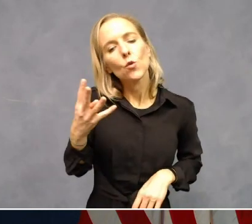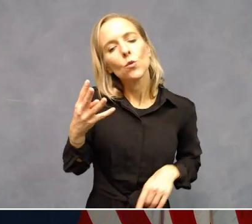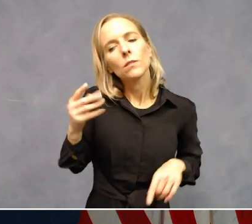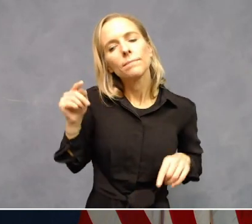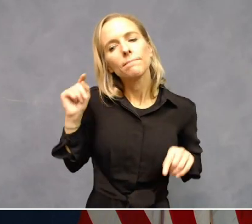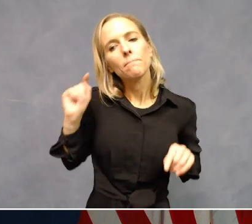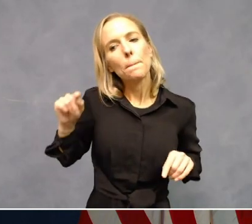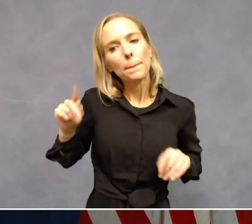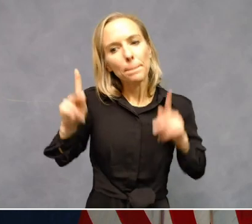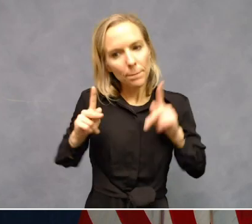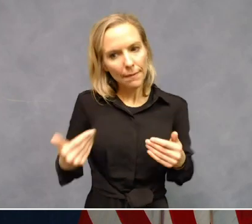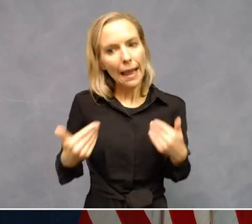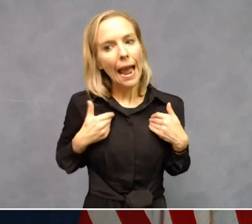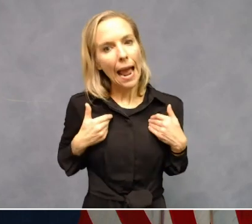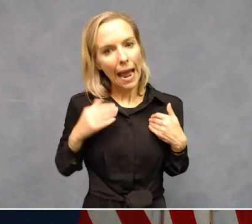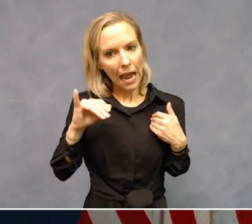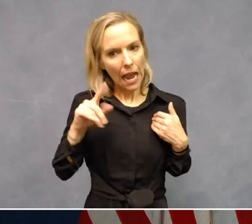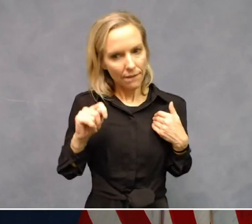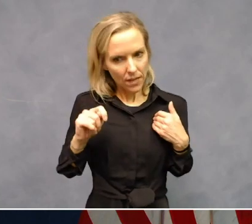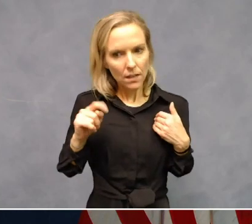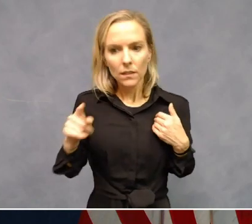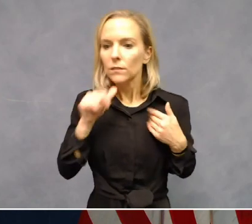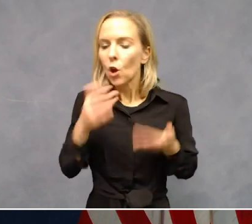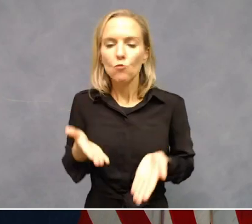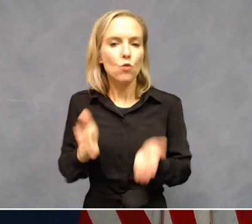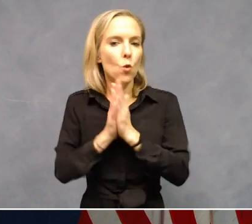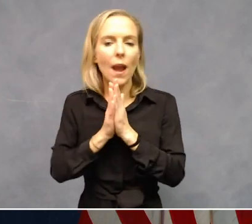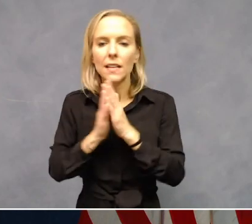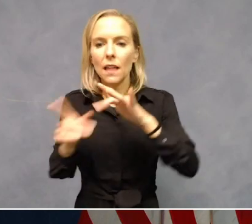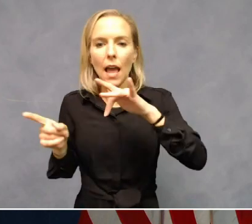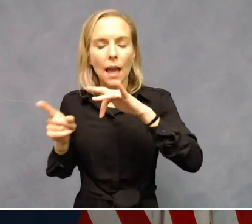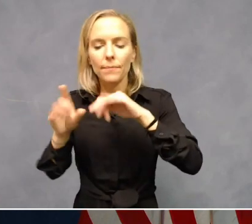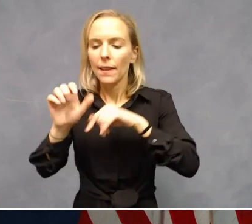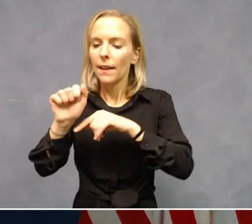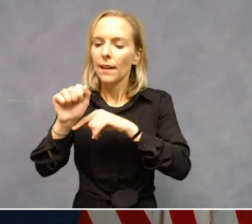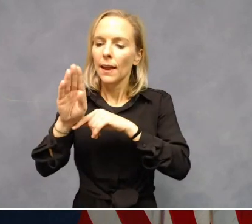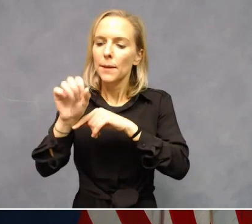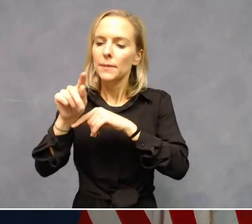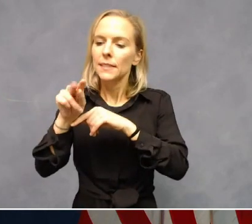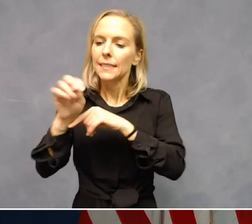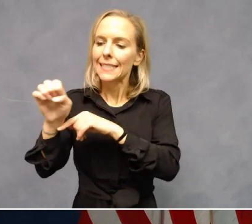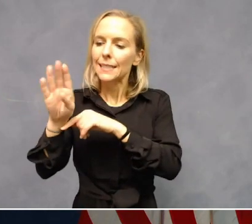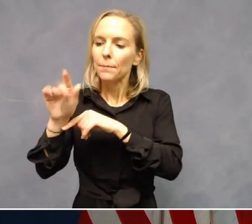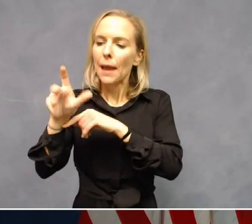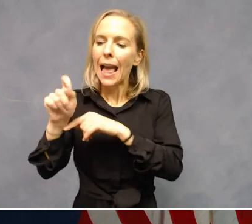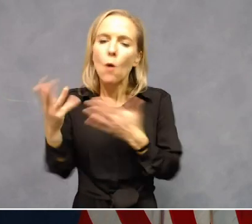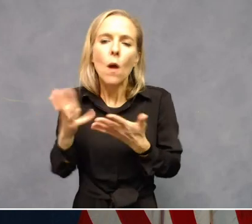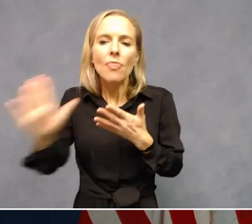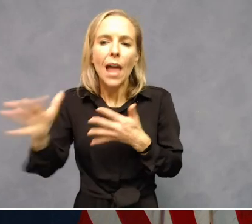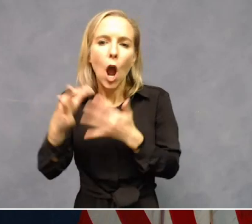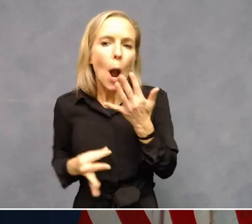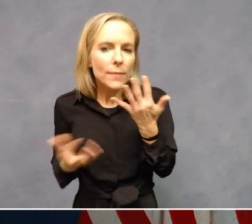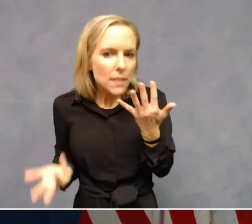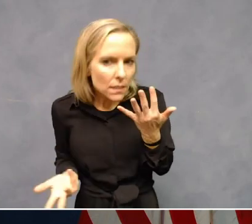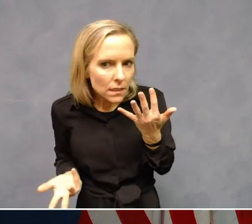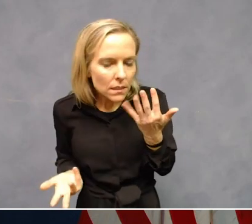positive and did not request absentee ballots. What are their options, if any? Let us get an answer from the Secretary